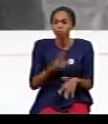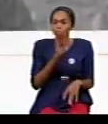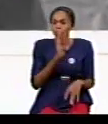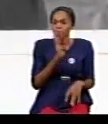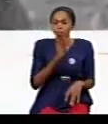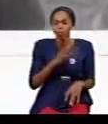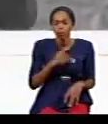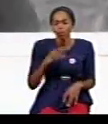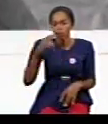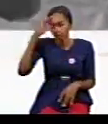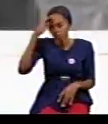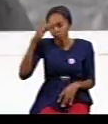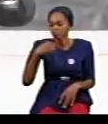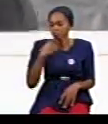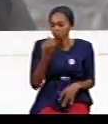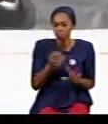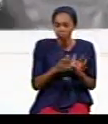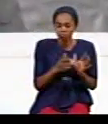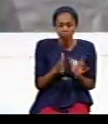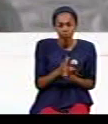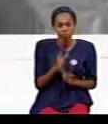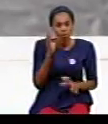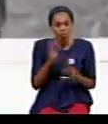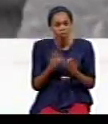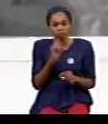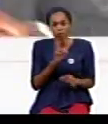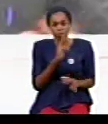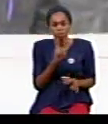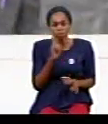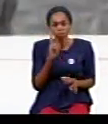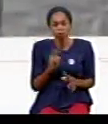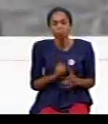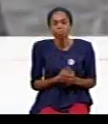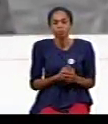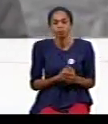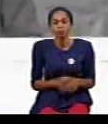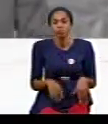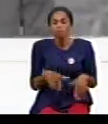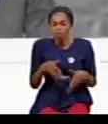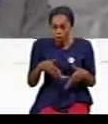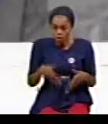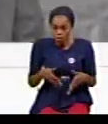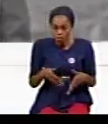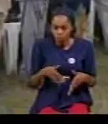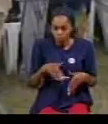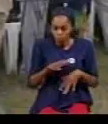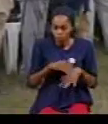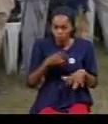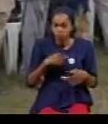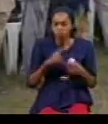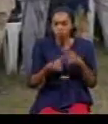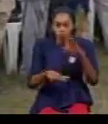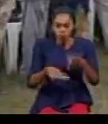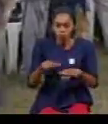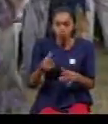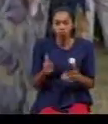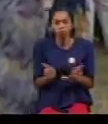miracle, thing you never thought of will happen in your life. You are going to pray.